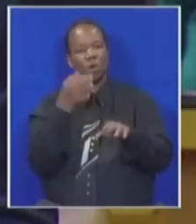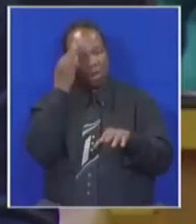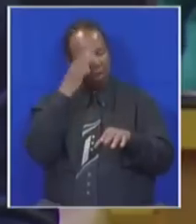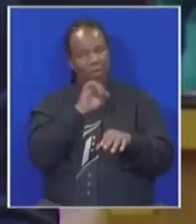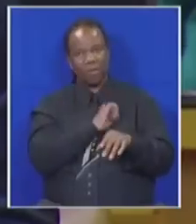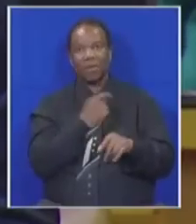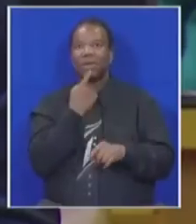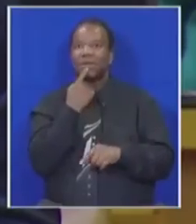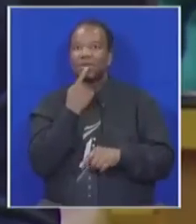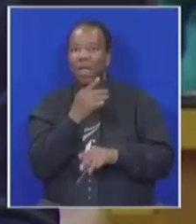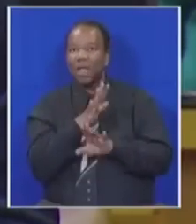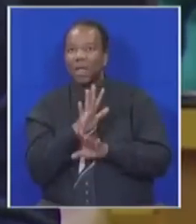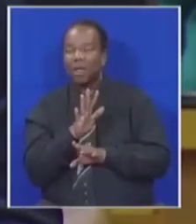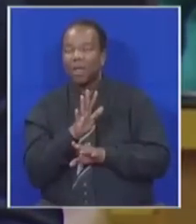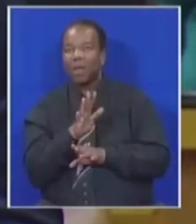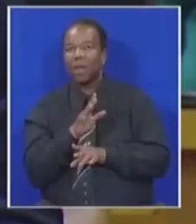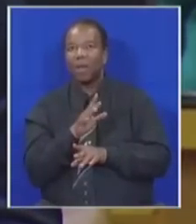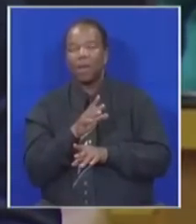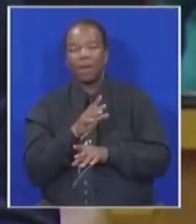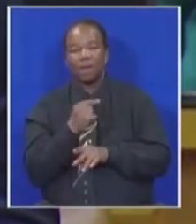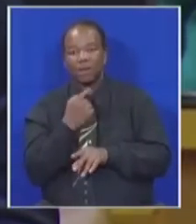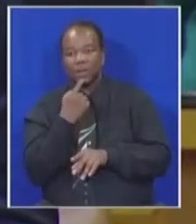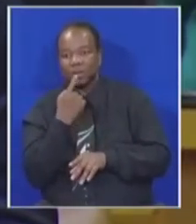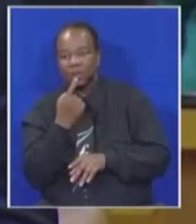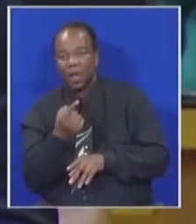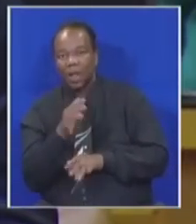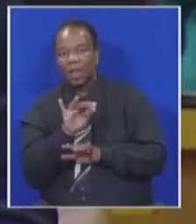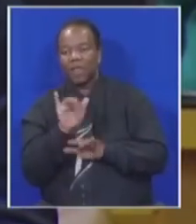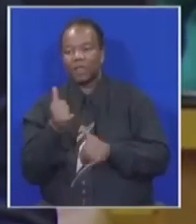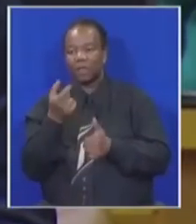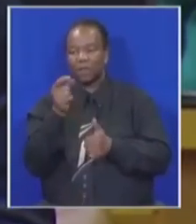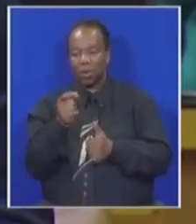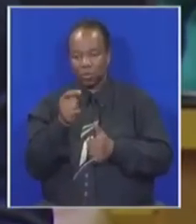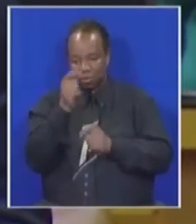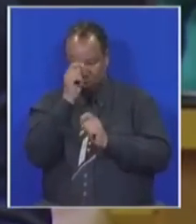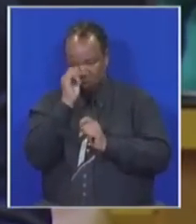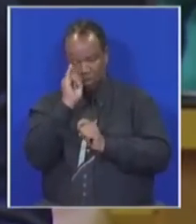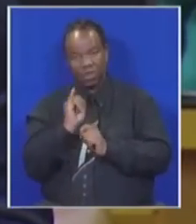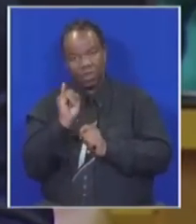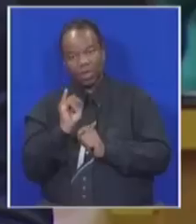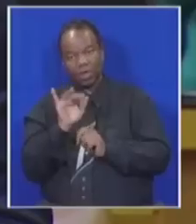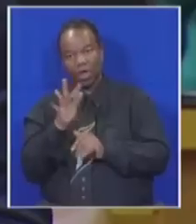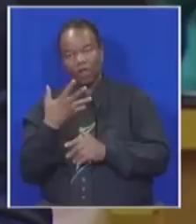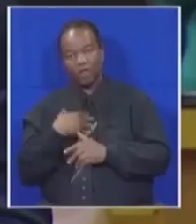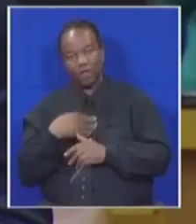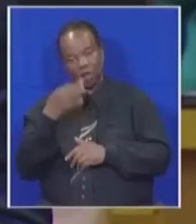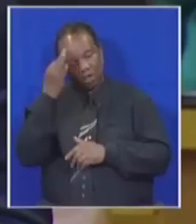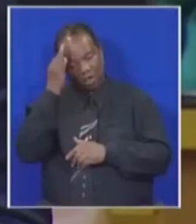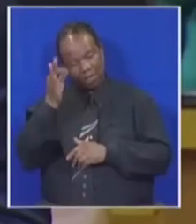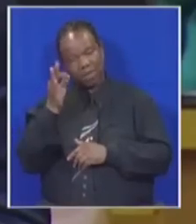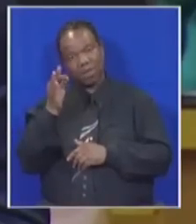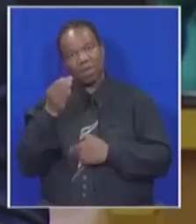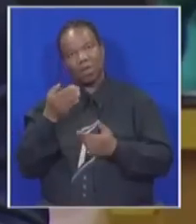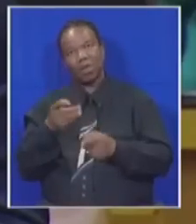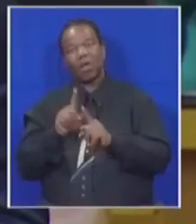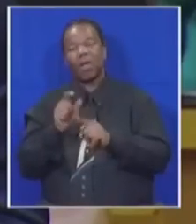competence or integrity I'll just shorten it, the holder of a public office in a state institution whose